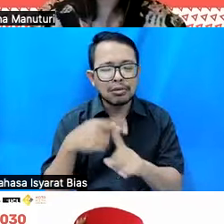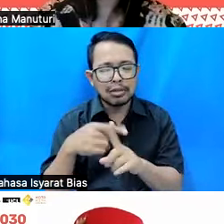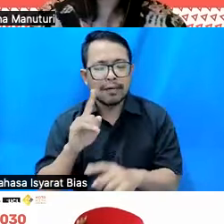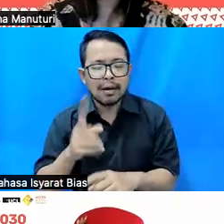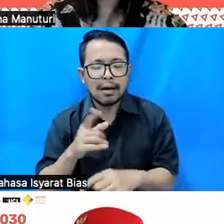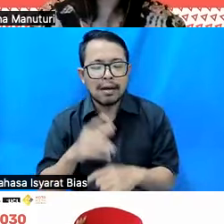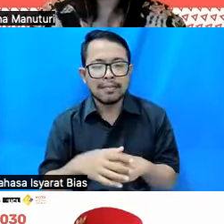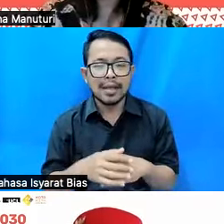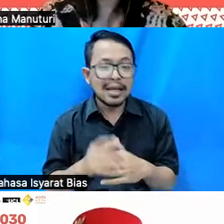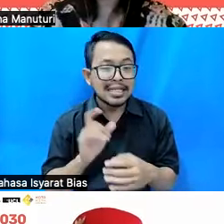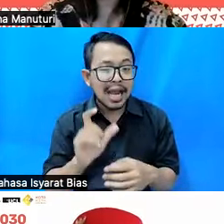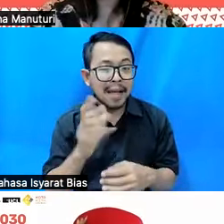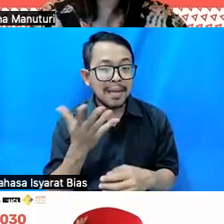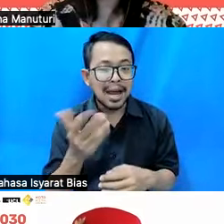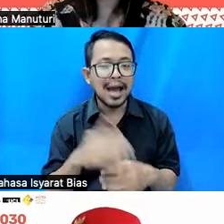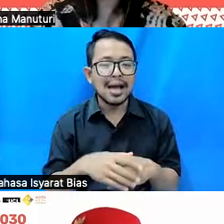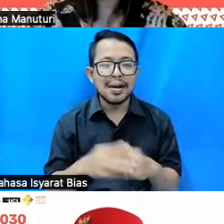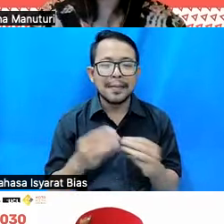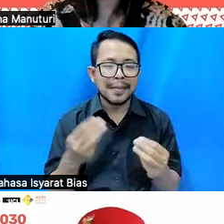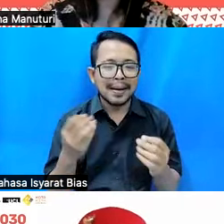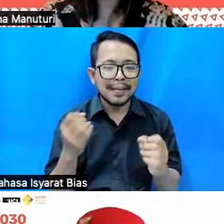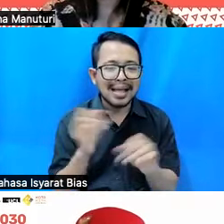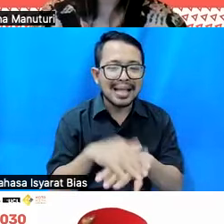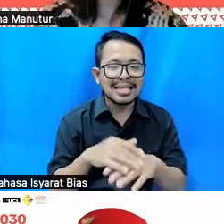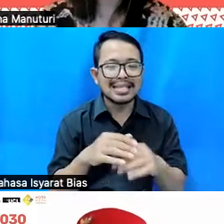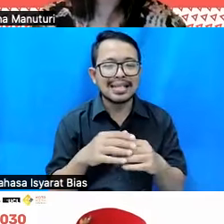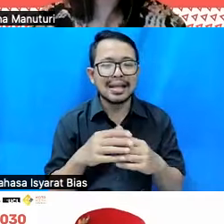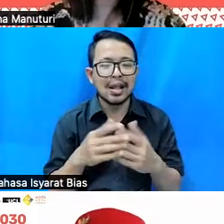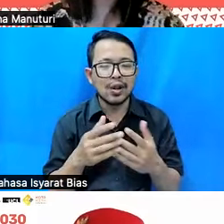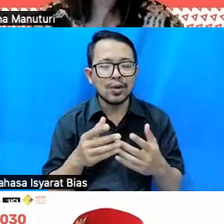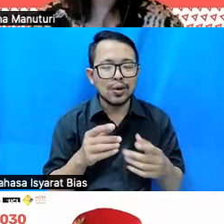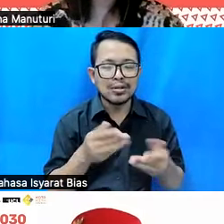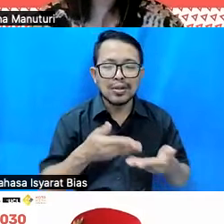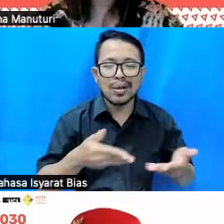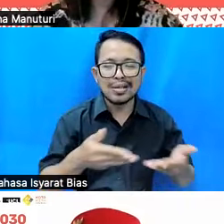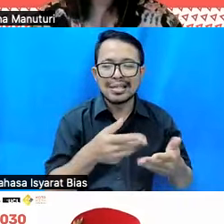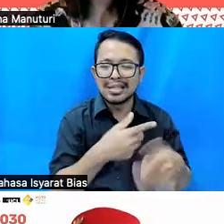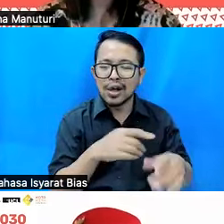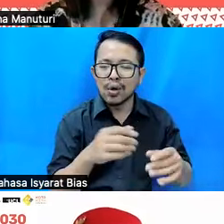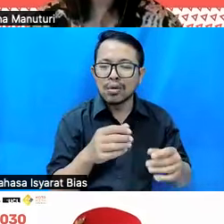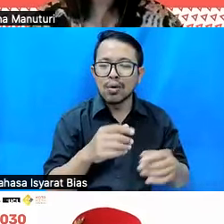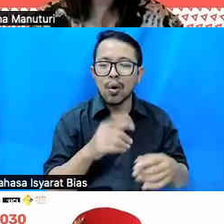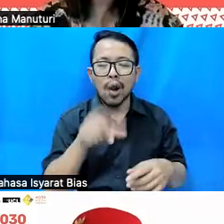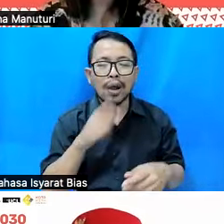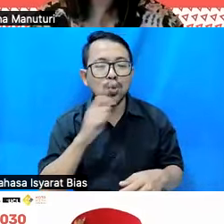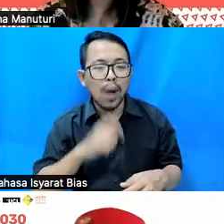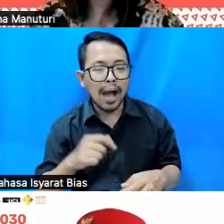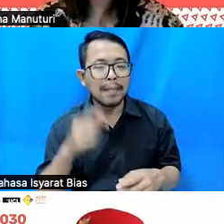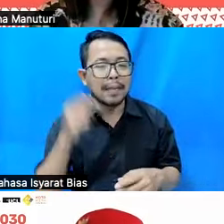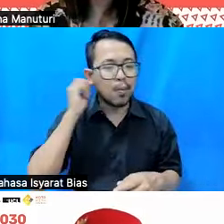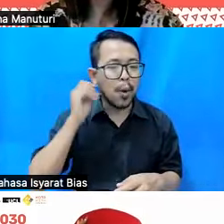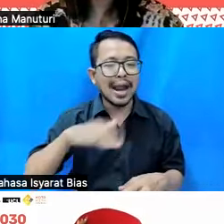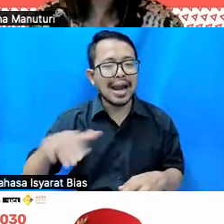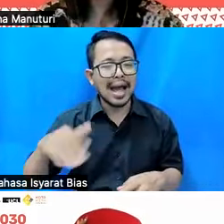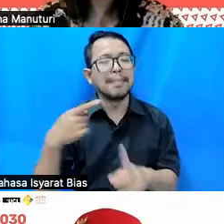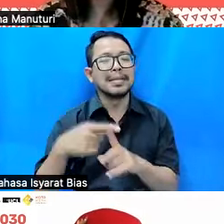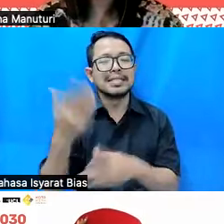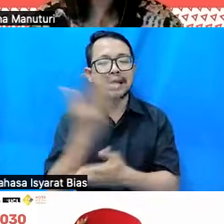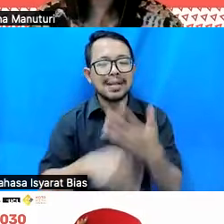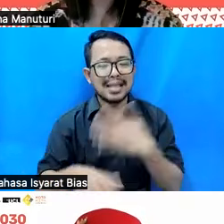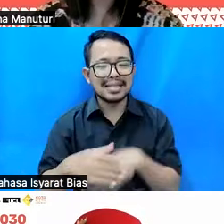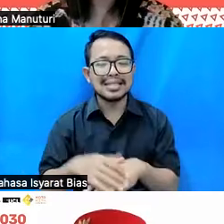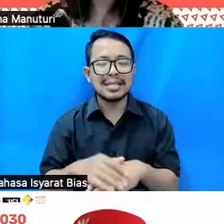filling that gap, which is by building an inclusive imagination through simulation of situation and condition of elderlies, women, children, and